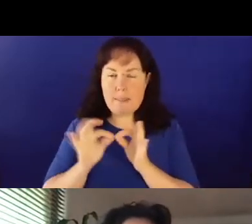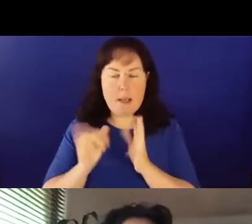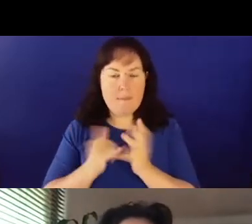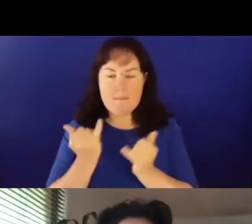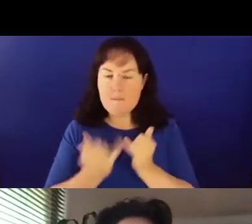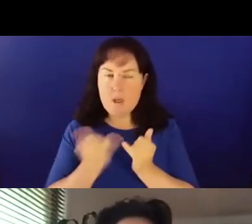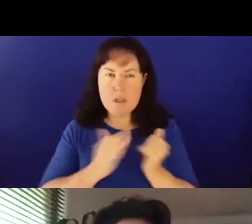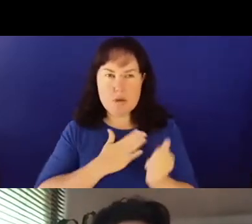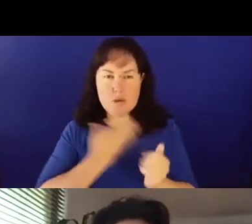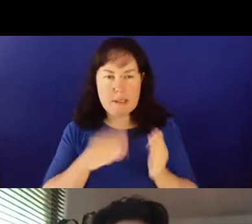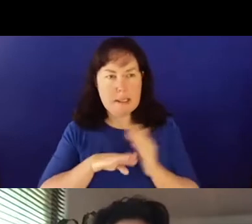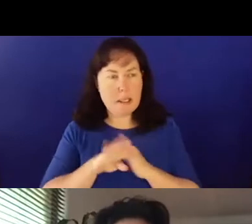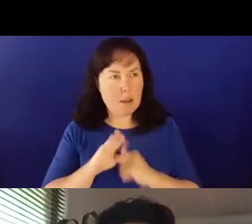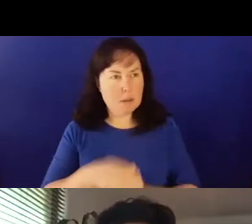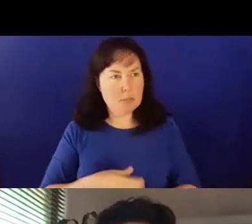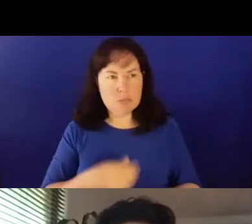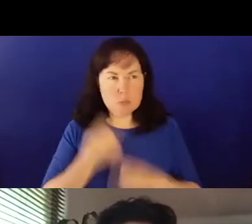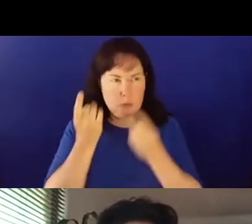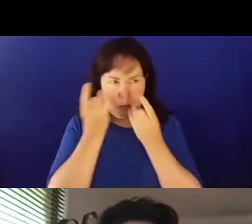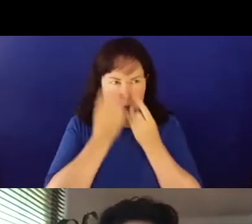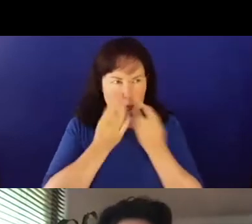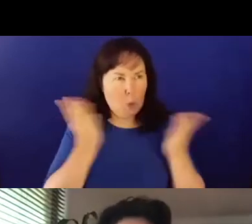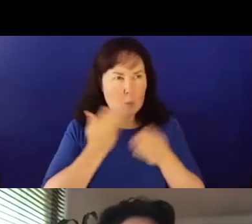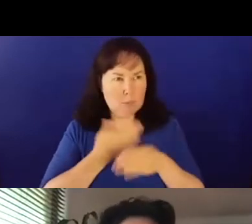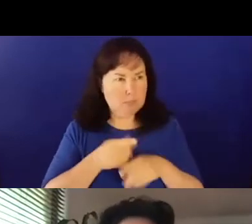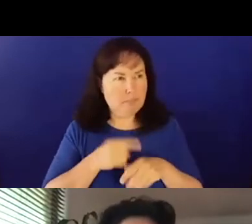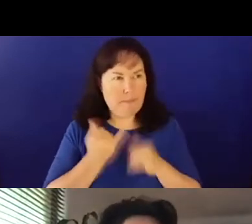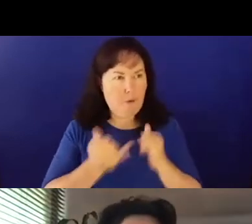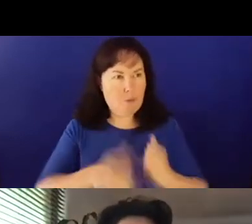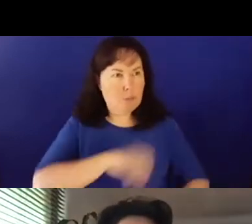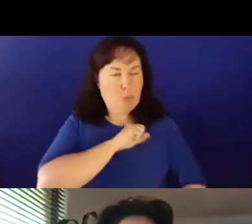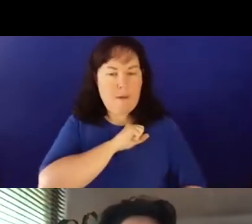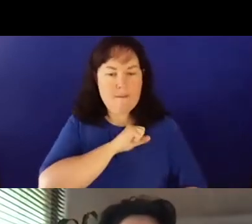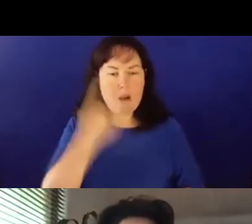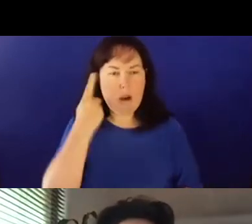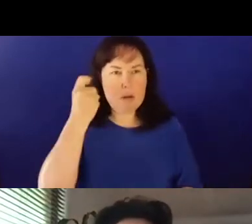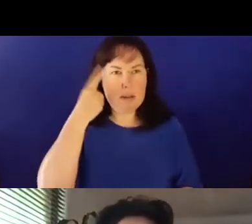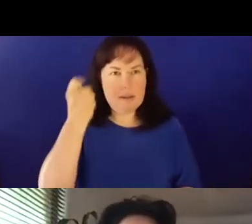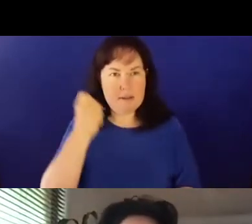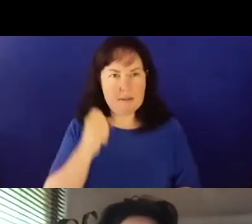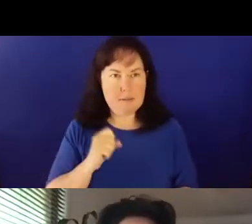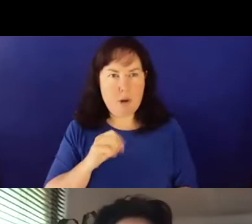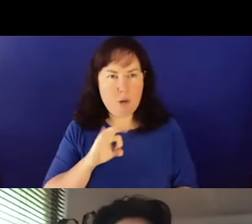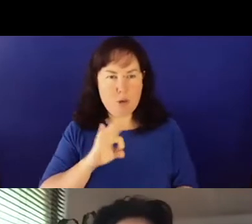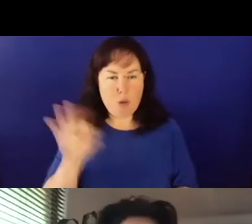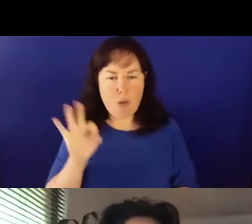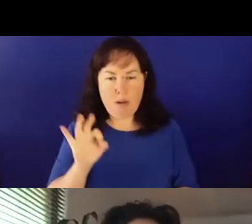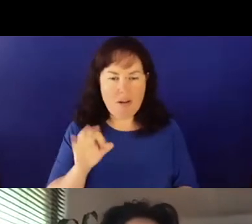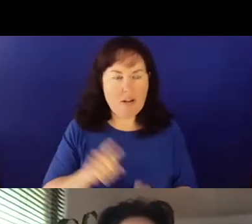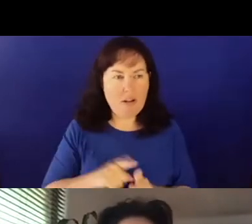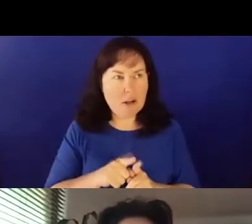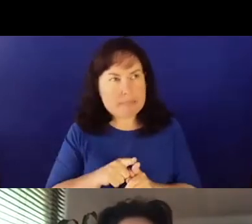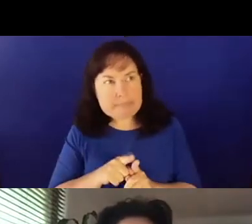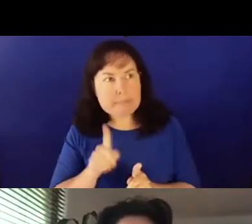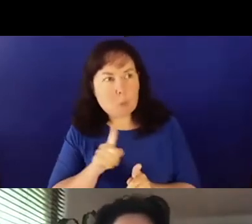and we don't want you to play it safe with Digital Originals. There's a really hot tip. Don't play it safe. Be brave in the stories that you put forward, and